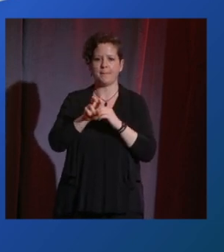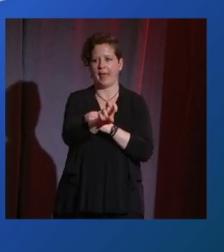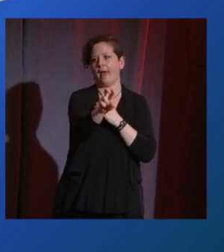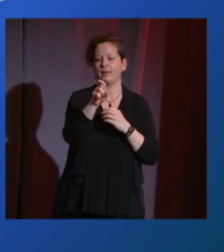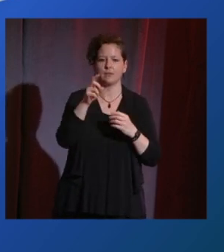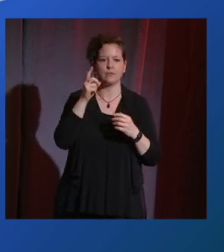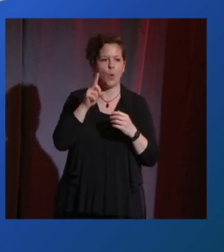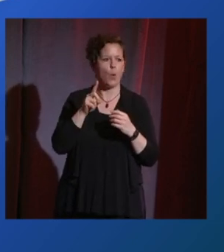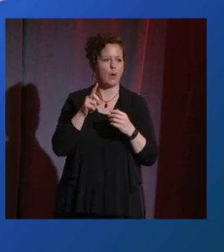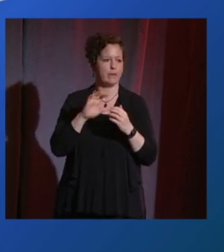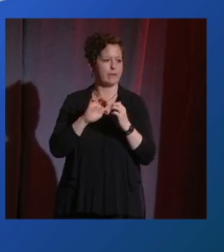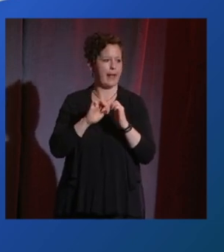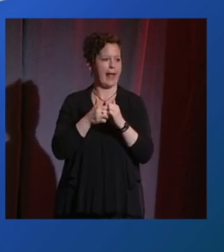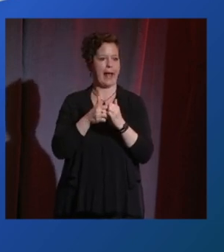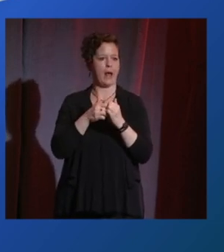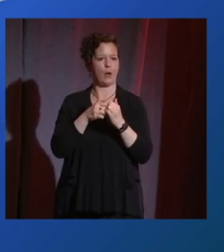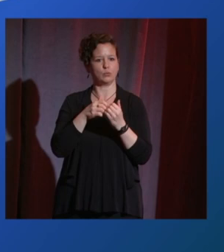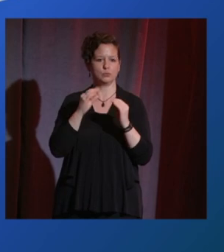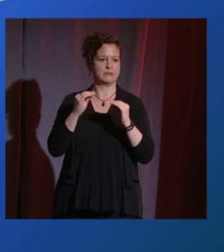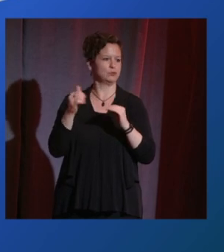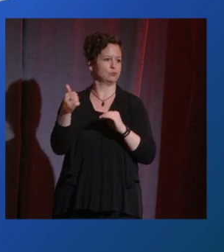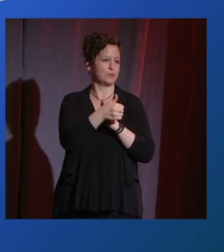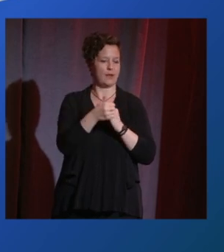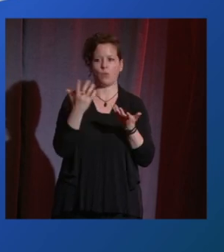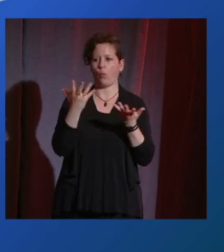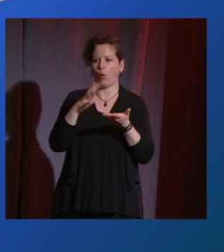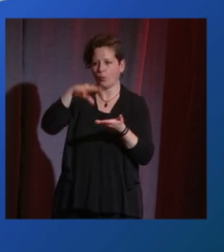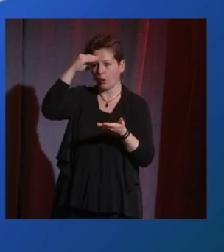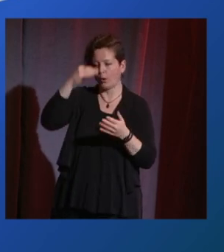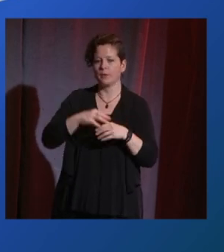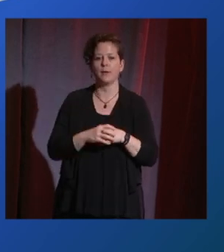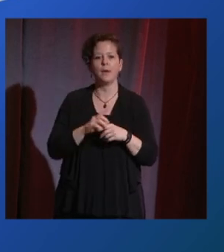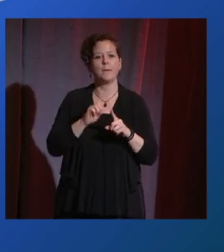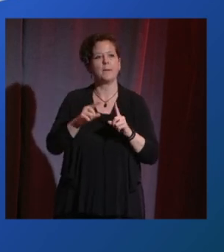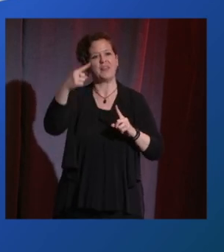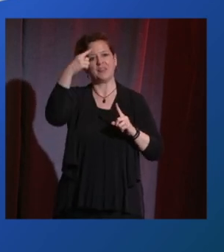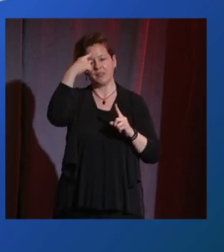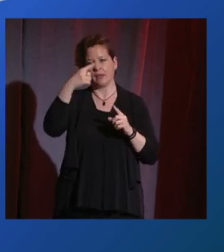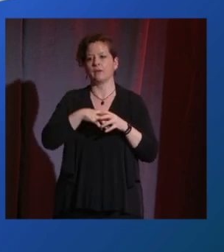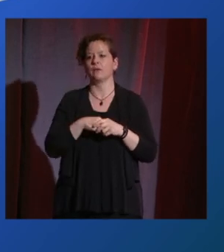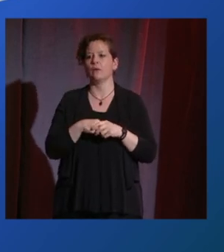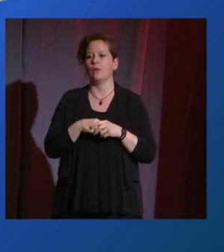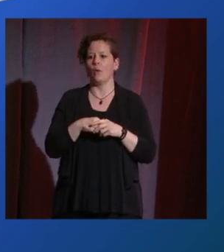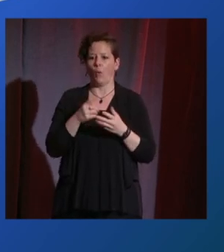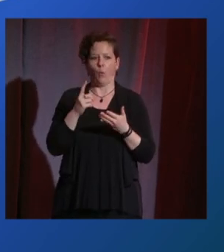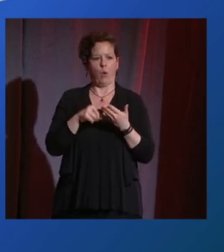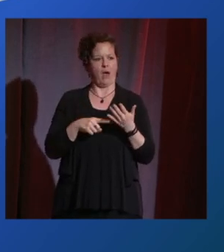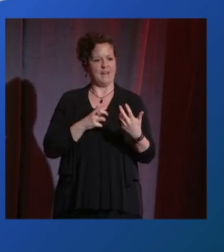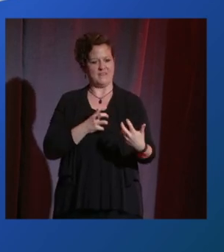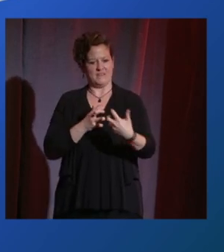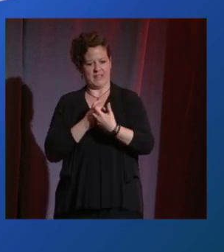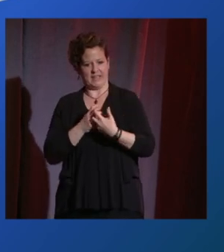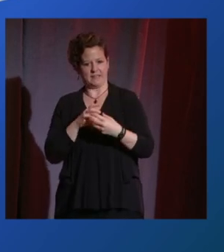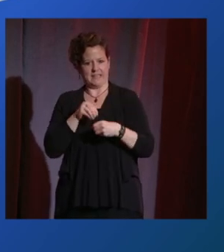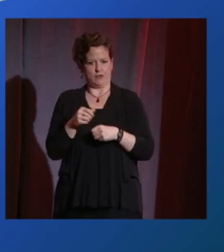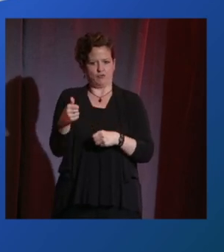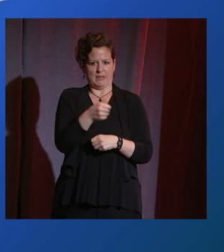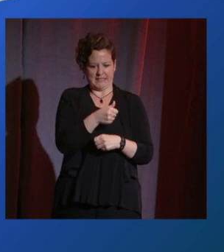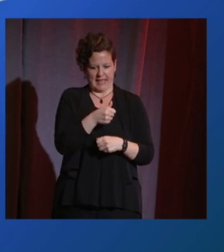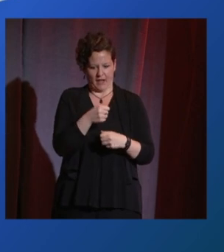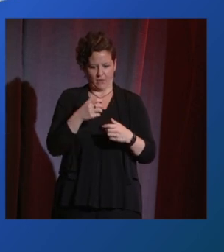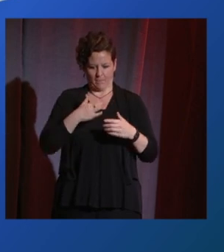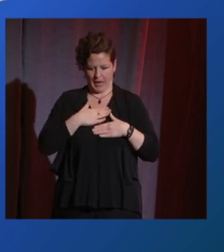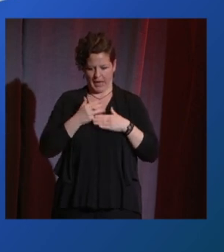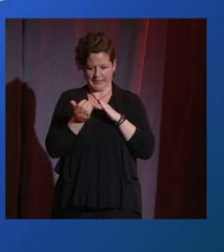but what makes you tick what brings the best out of you uh that could be applied to